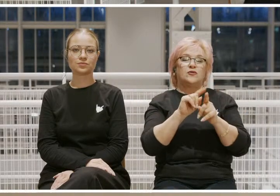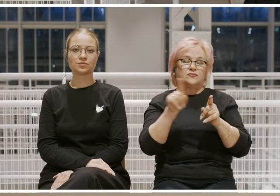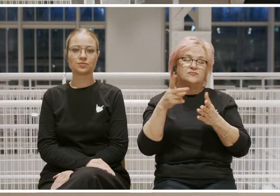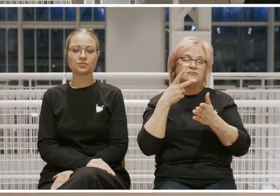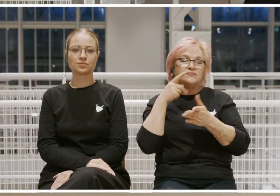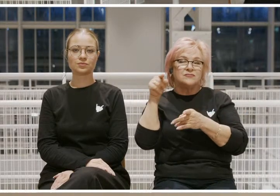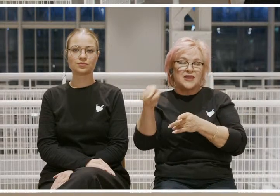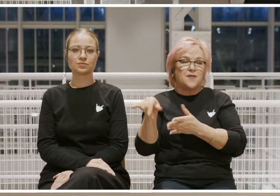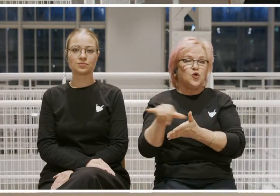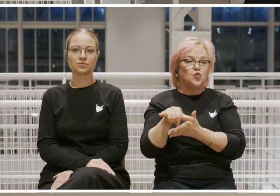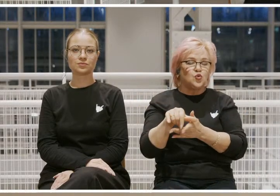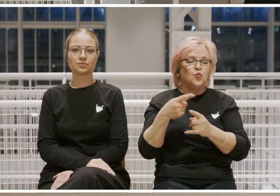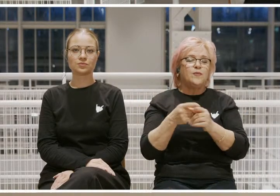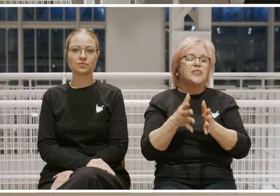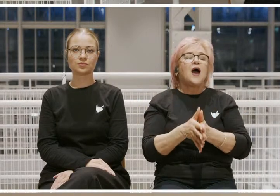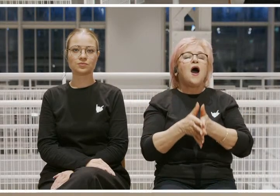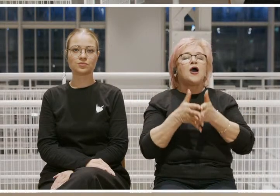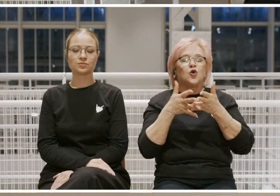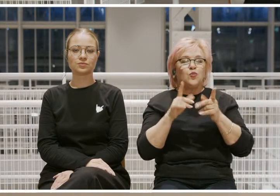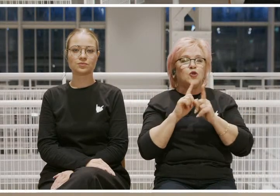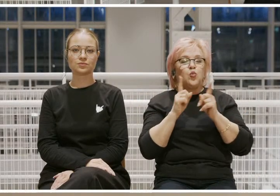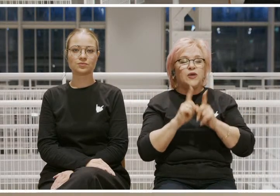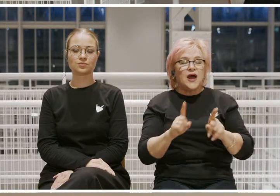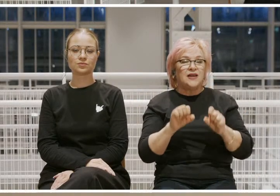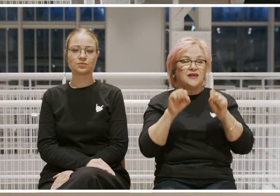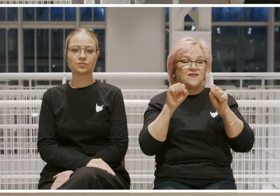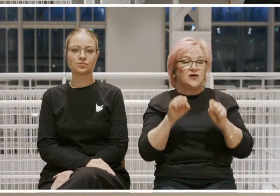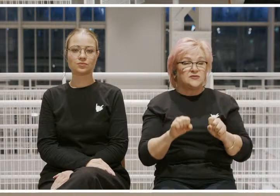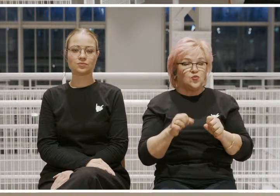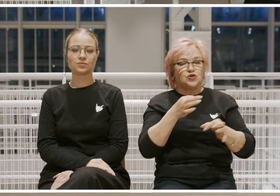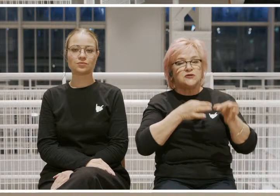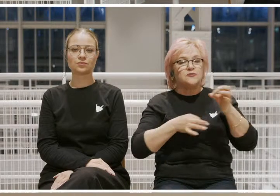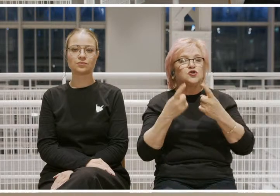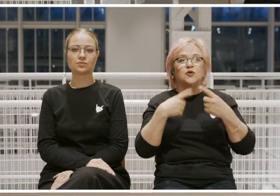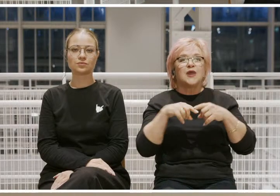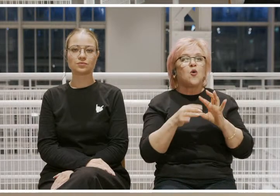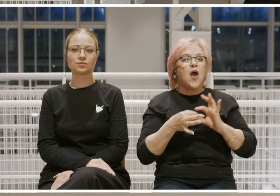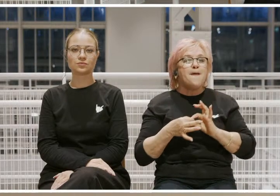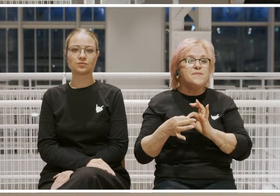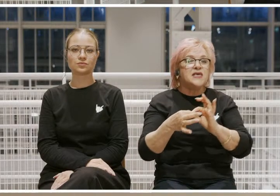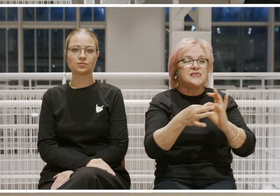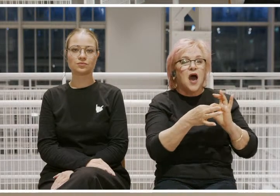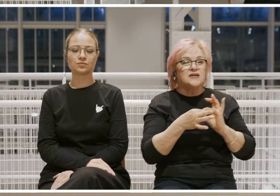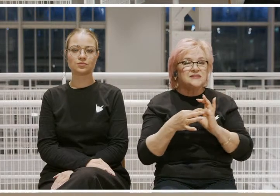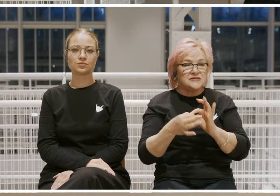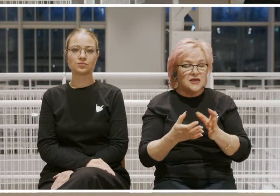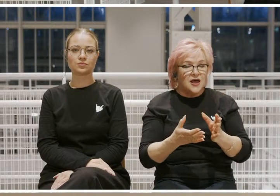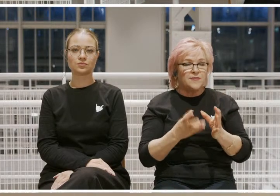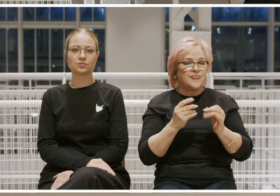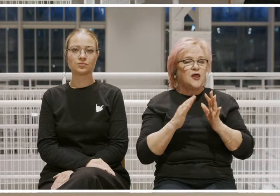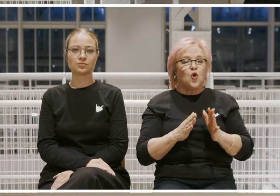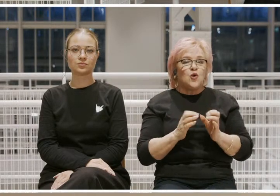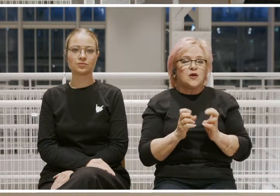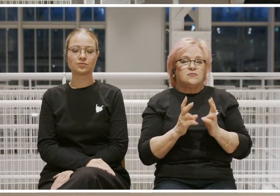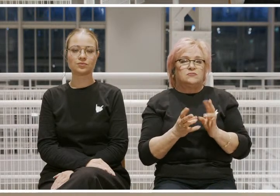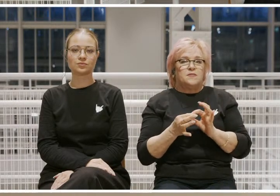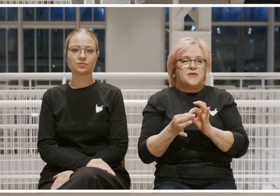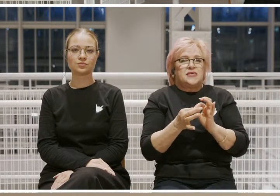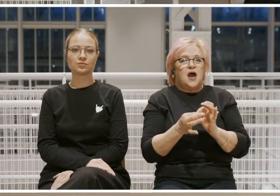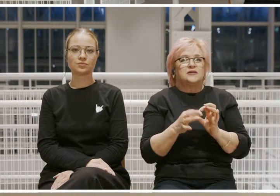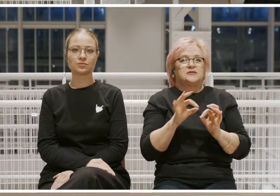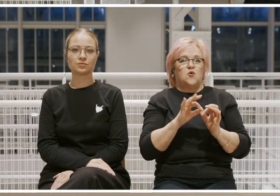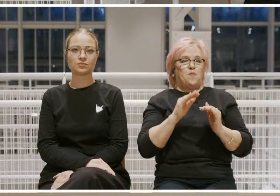big opportunity for us to talk about what mediation is, as not only a profession, but also as